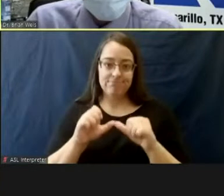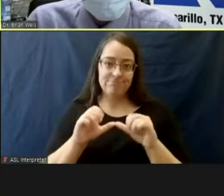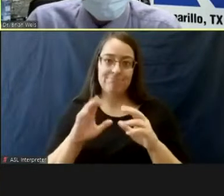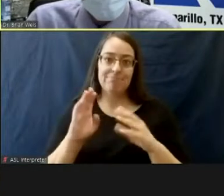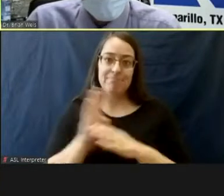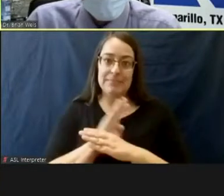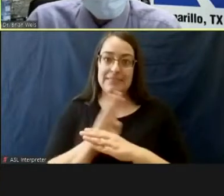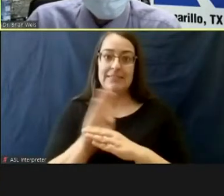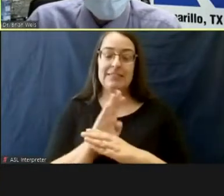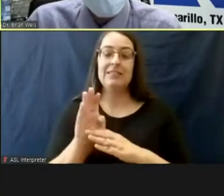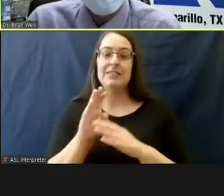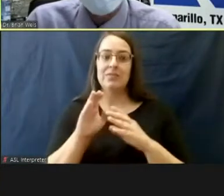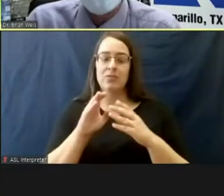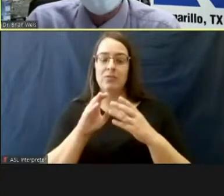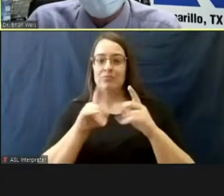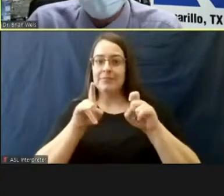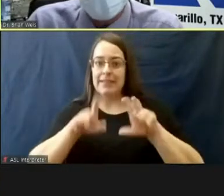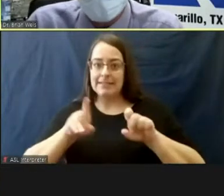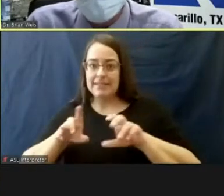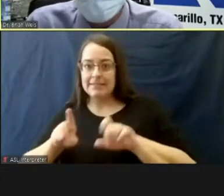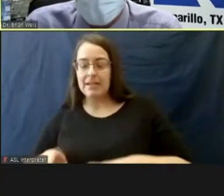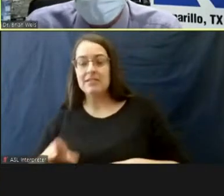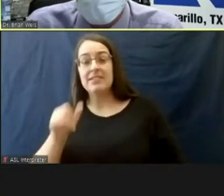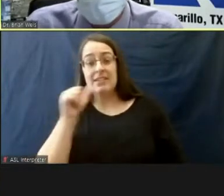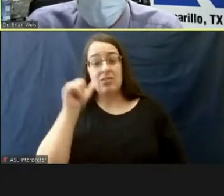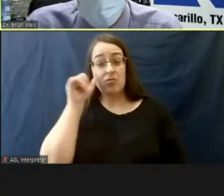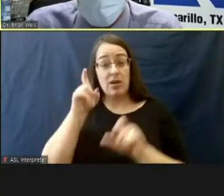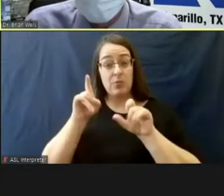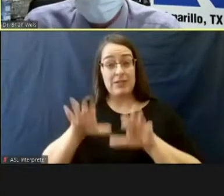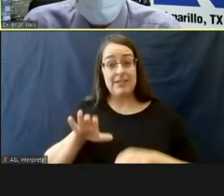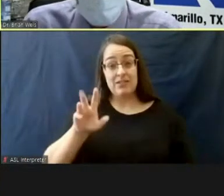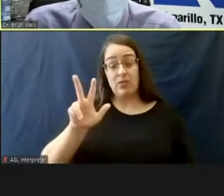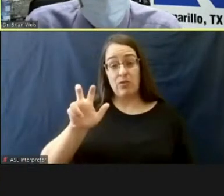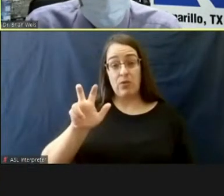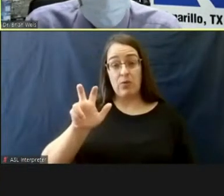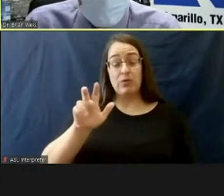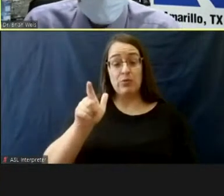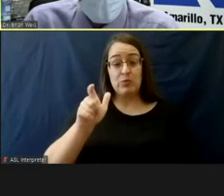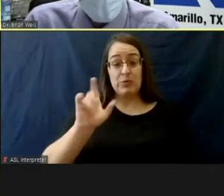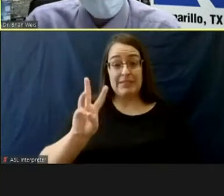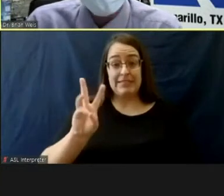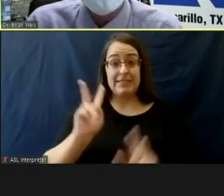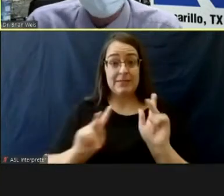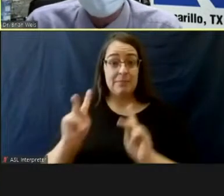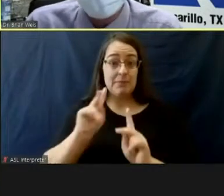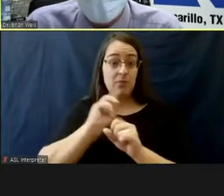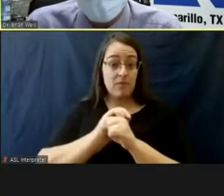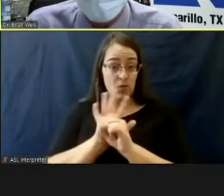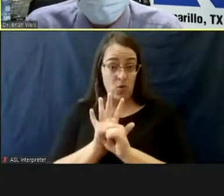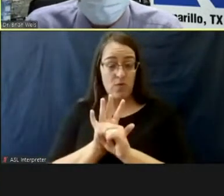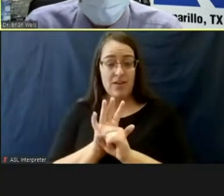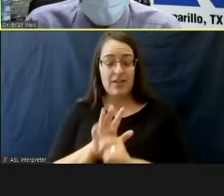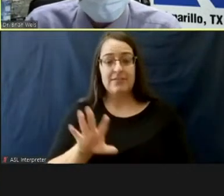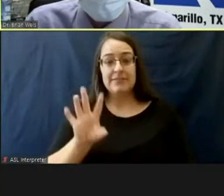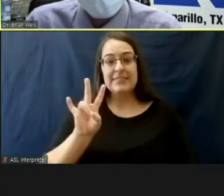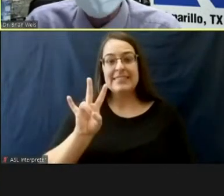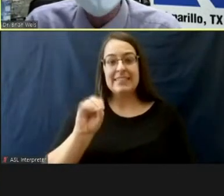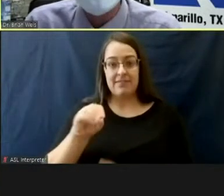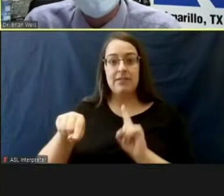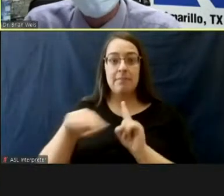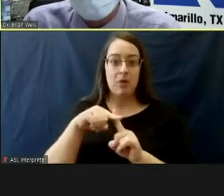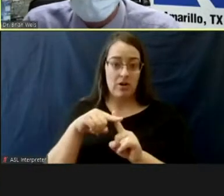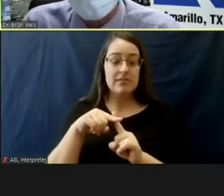in doing testing. Yesterday, we tested 326 people for COVID, okay, and we got 70 positives. Okay, that